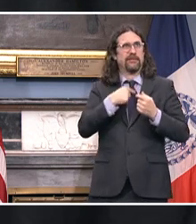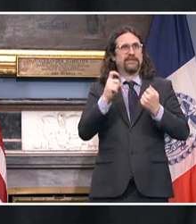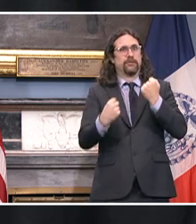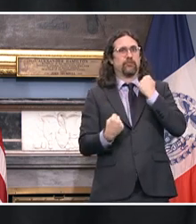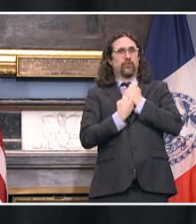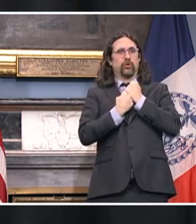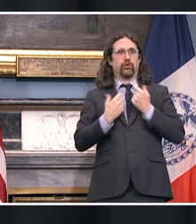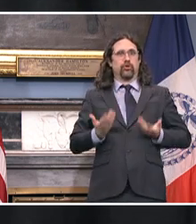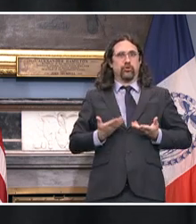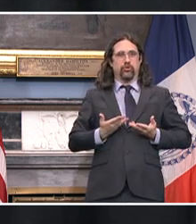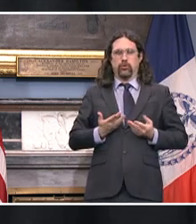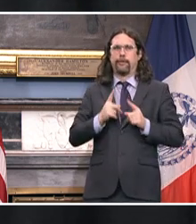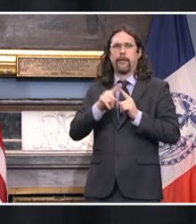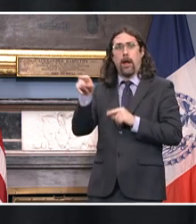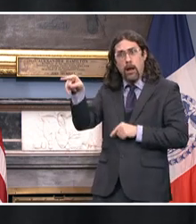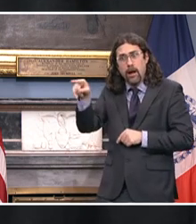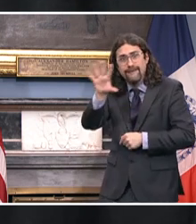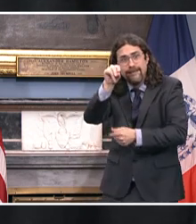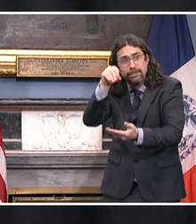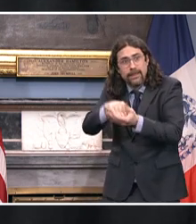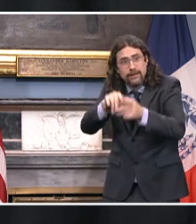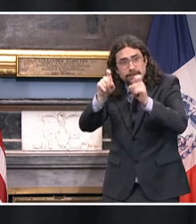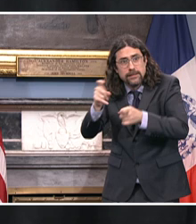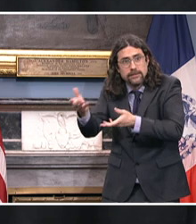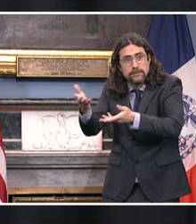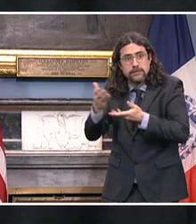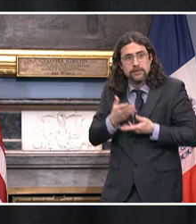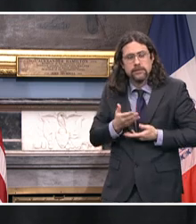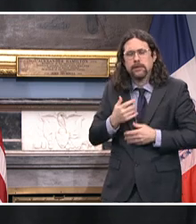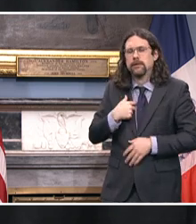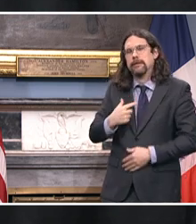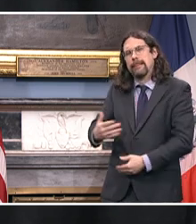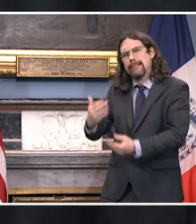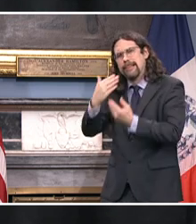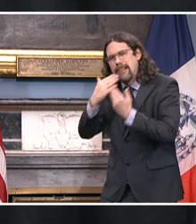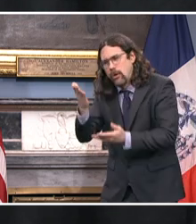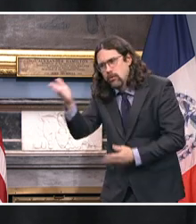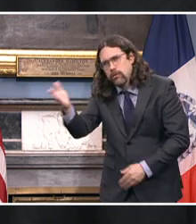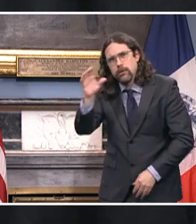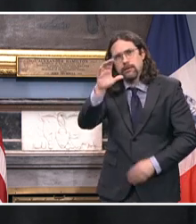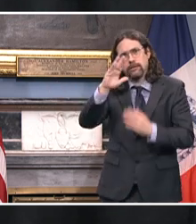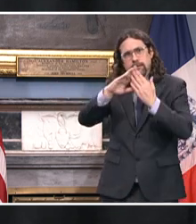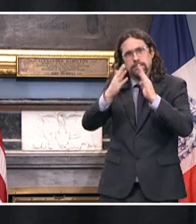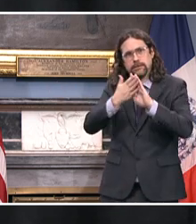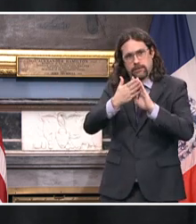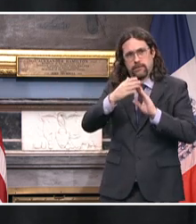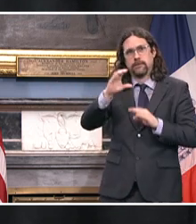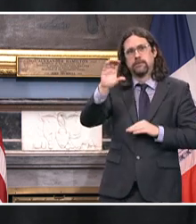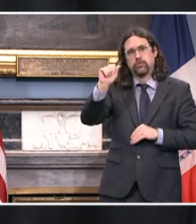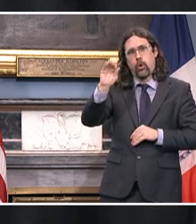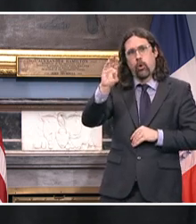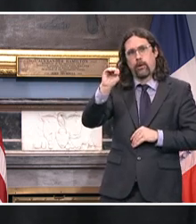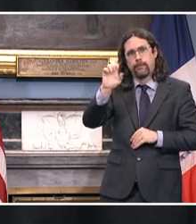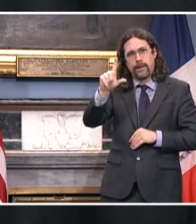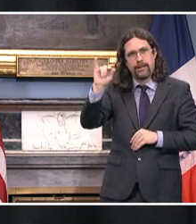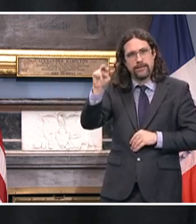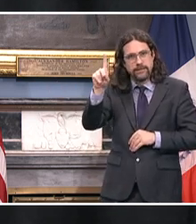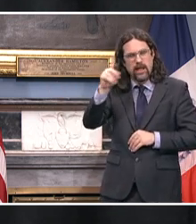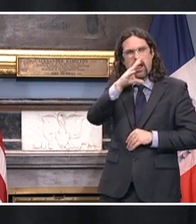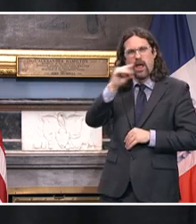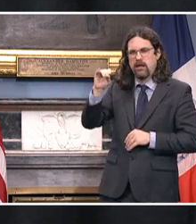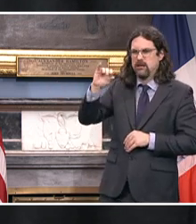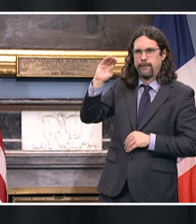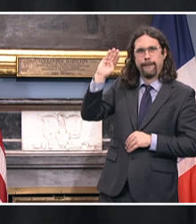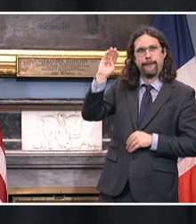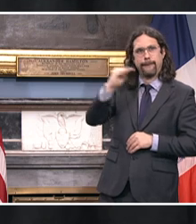in Carmel, I want to thank you. It is wonderful to see the support from the heartland of our country. You're doing